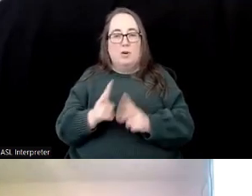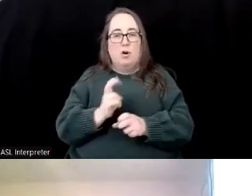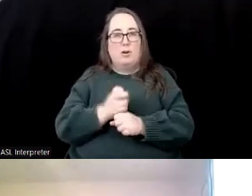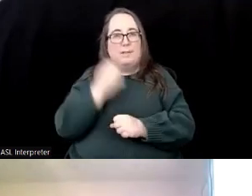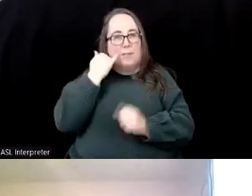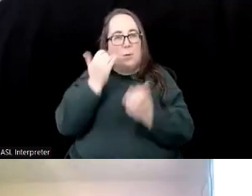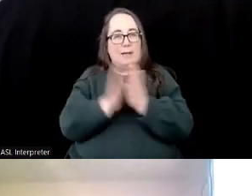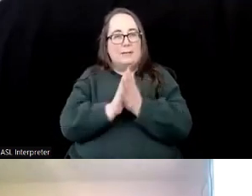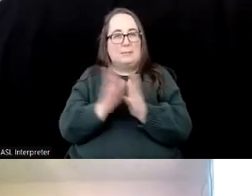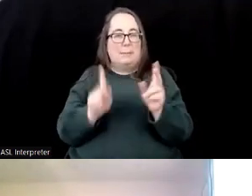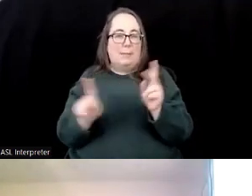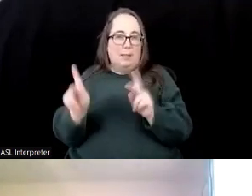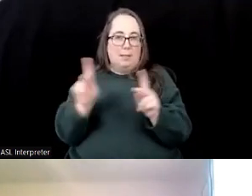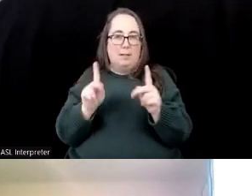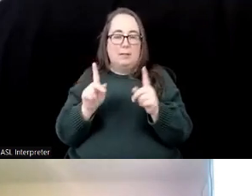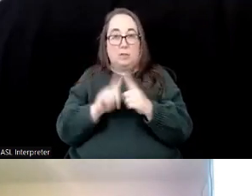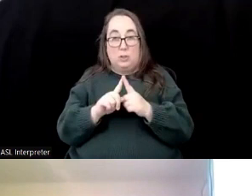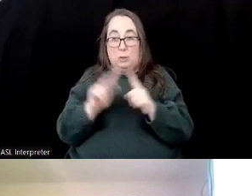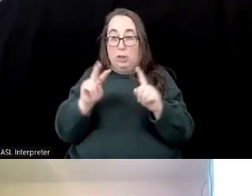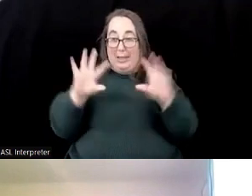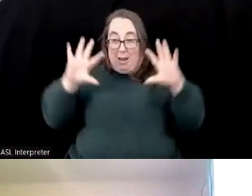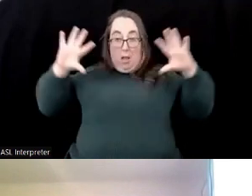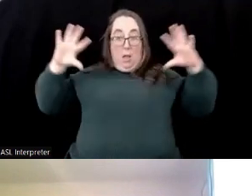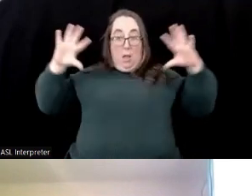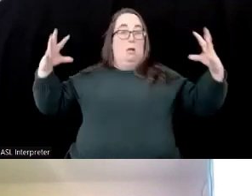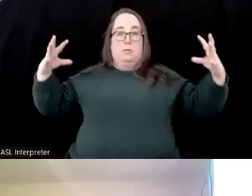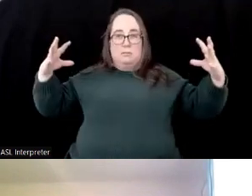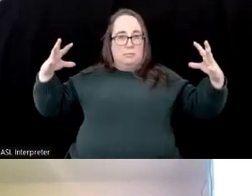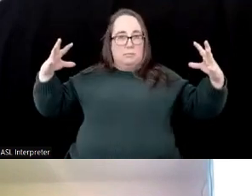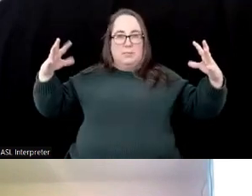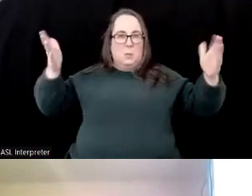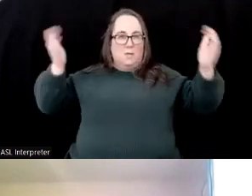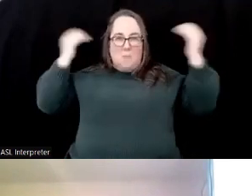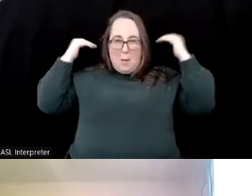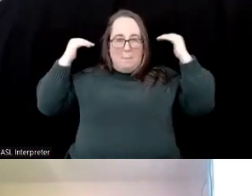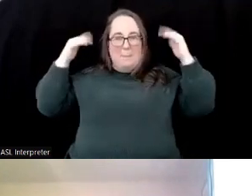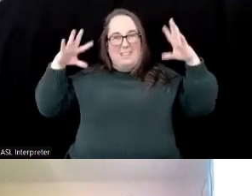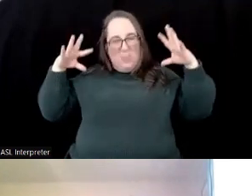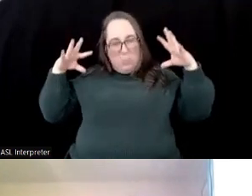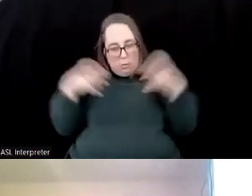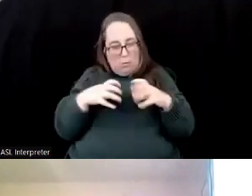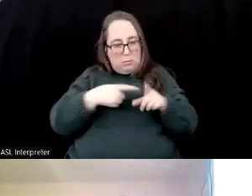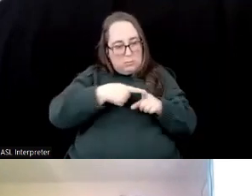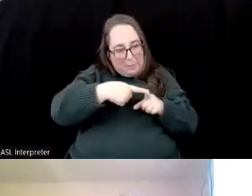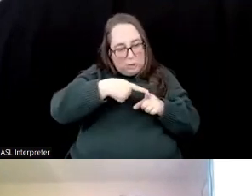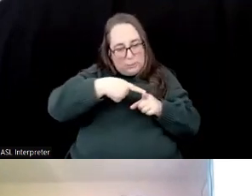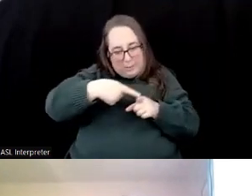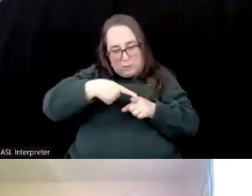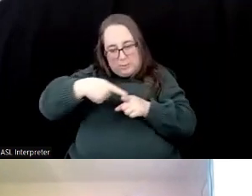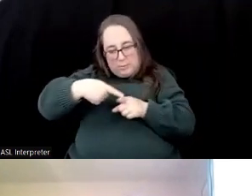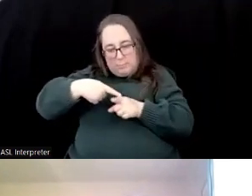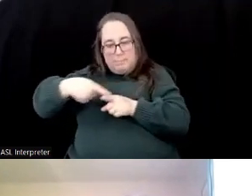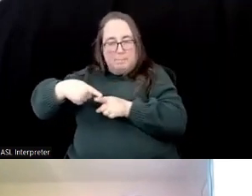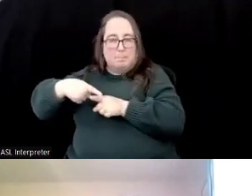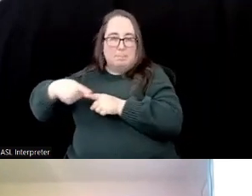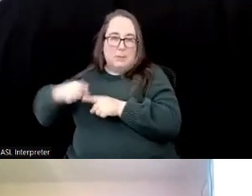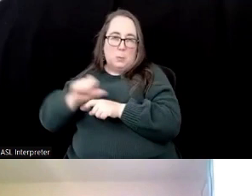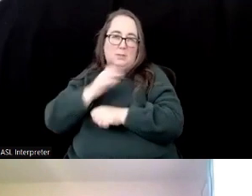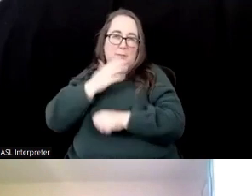people to look at a whole bunch of different programs and services and figure out how to make it work.